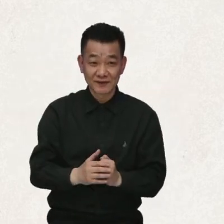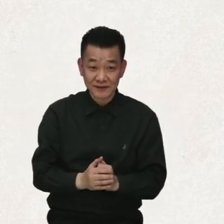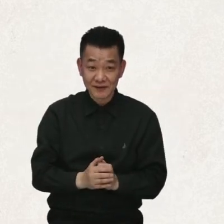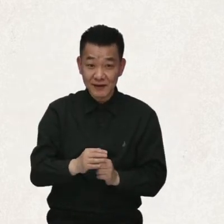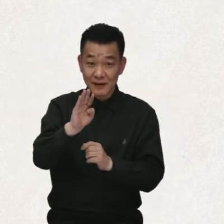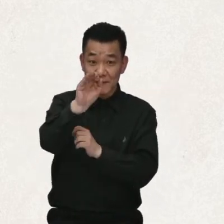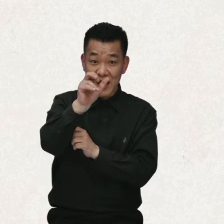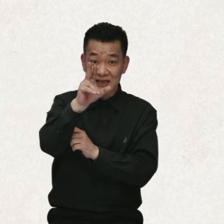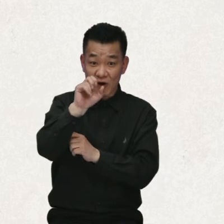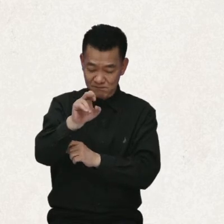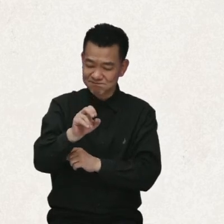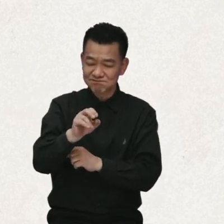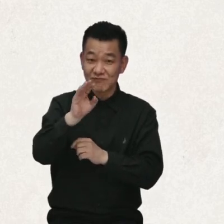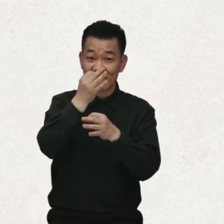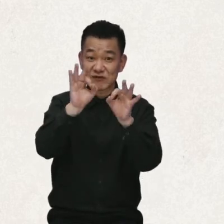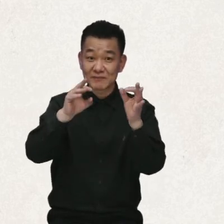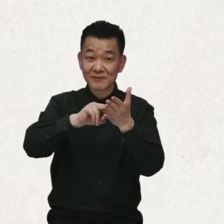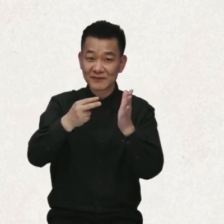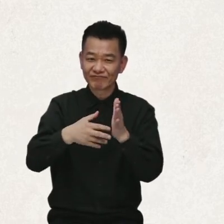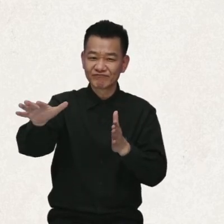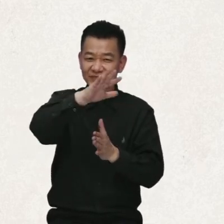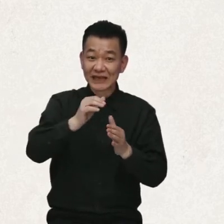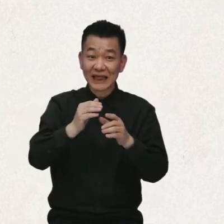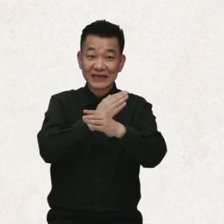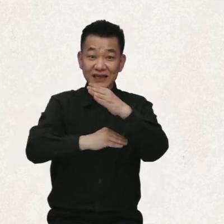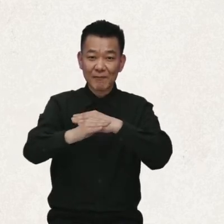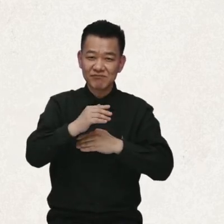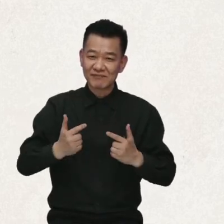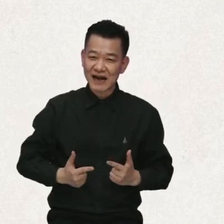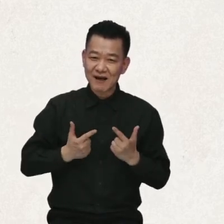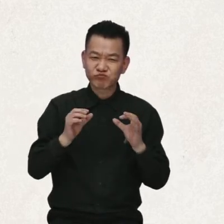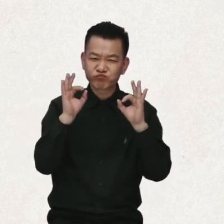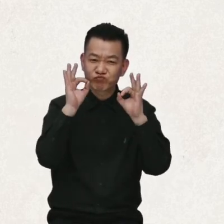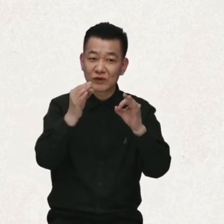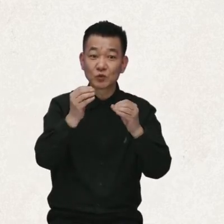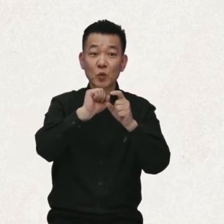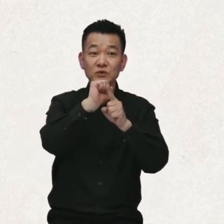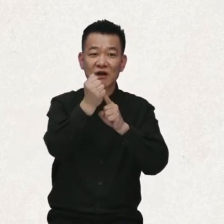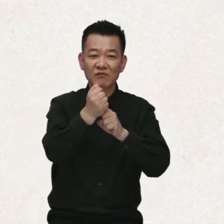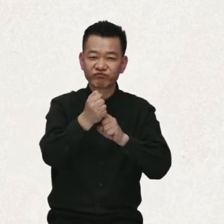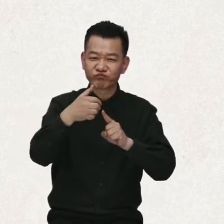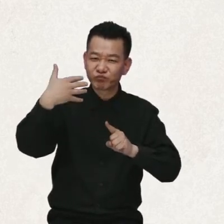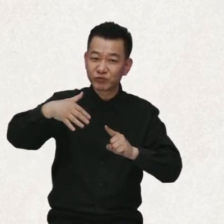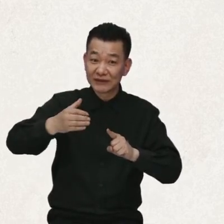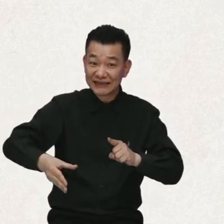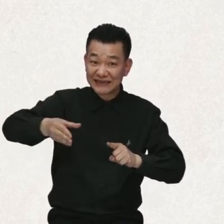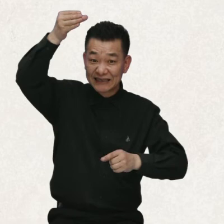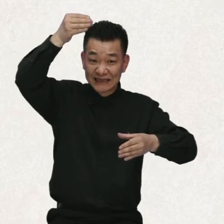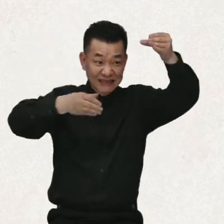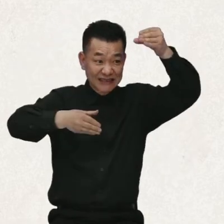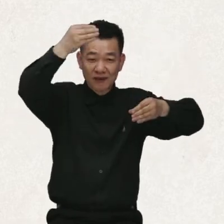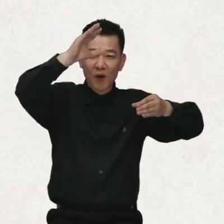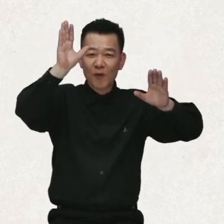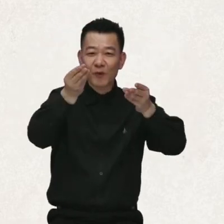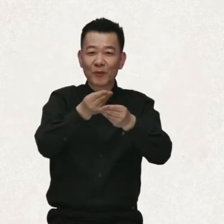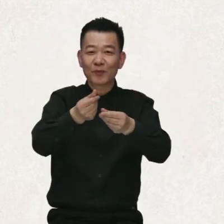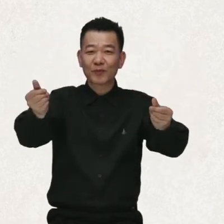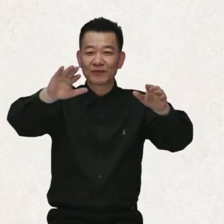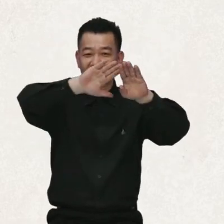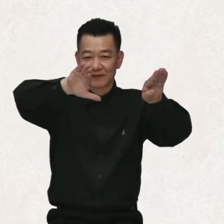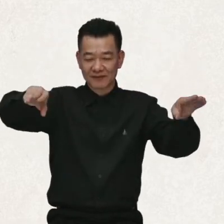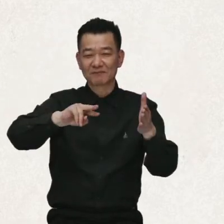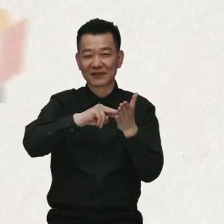So barrier-free means removing physical and institutional barriers to create a society where everyone can live